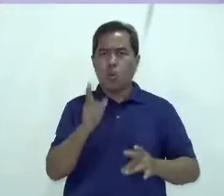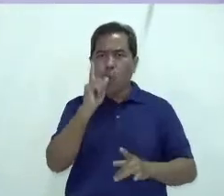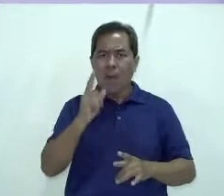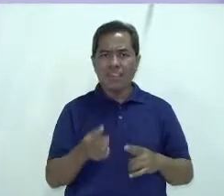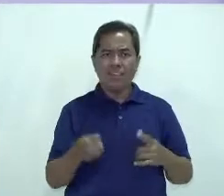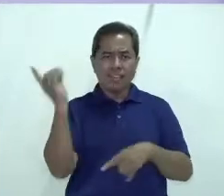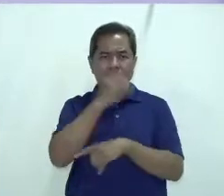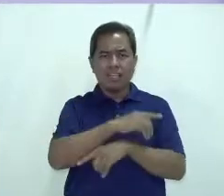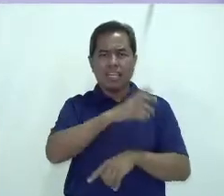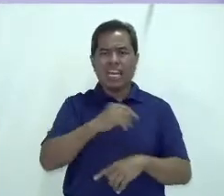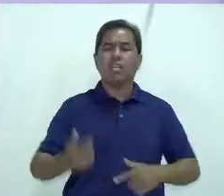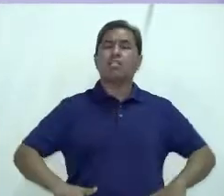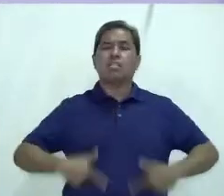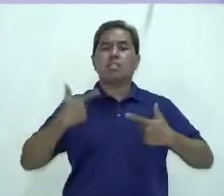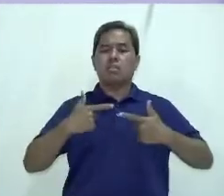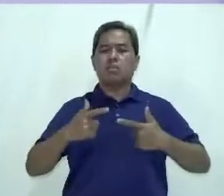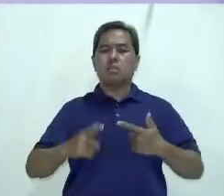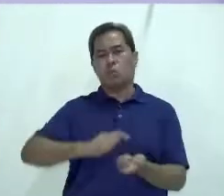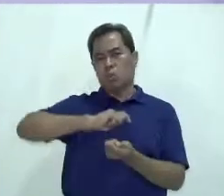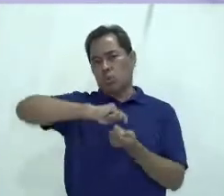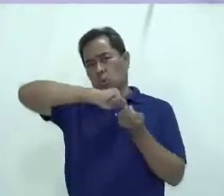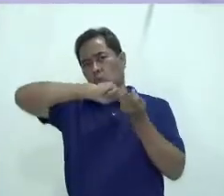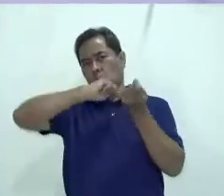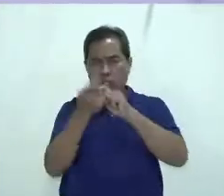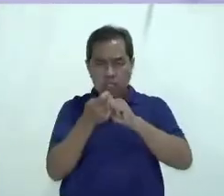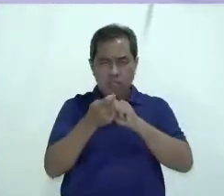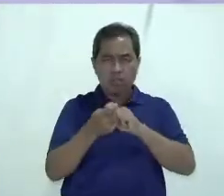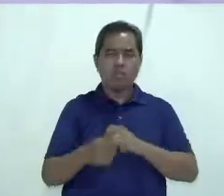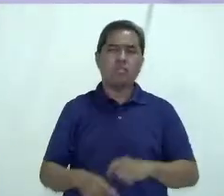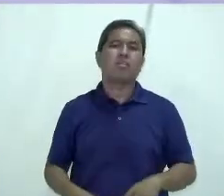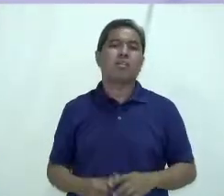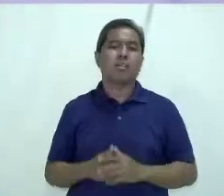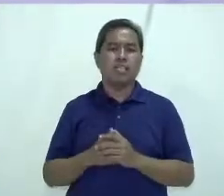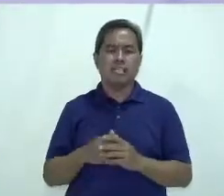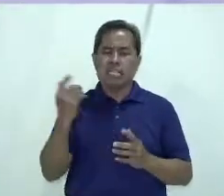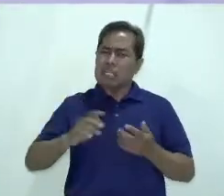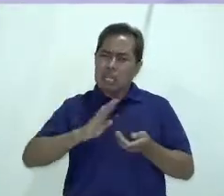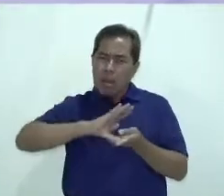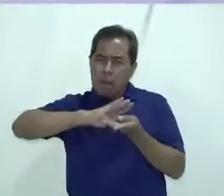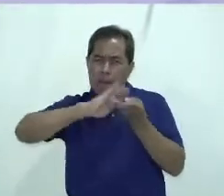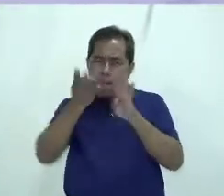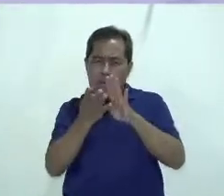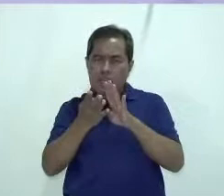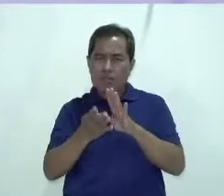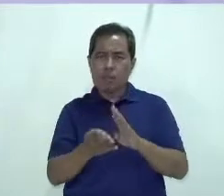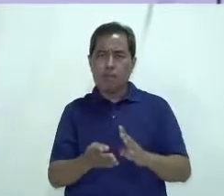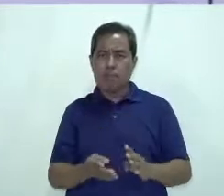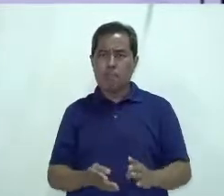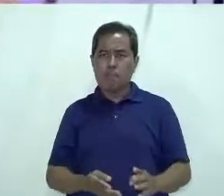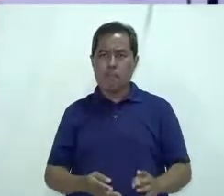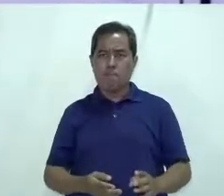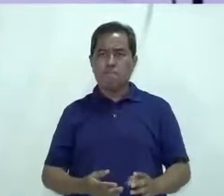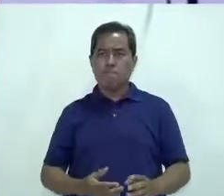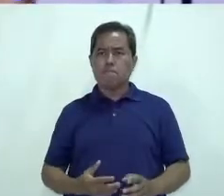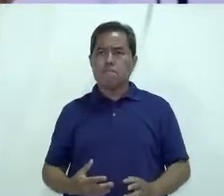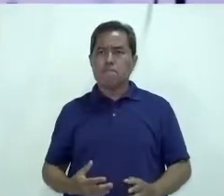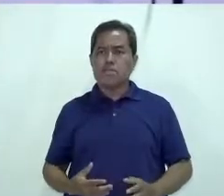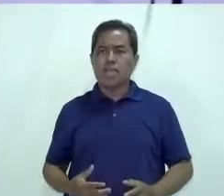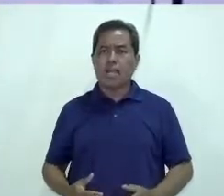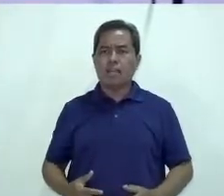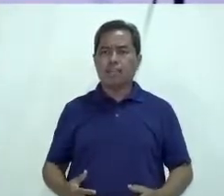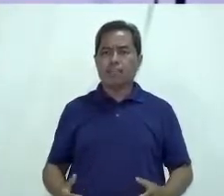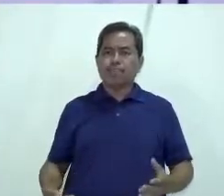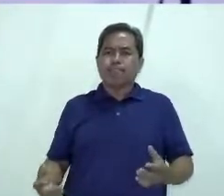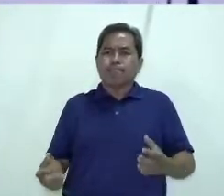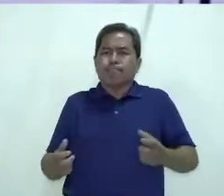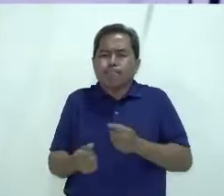day, and his life made a 180-degree turn. He became an adamant, passionate follower